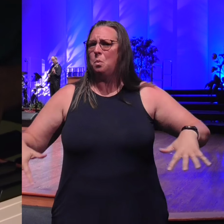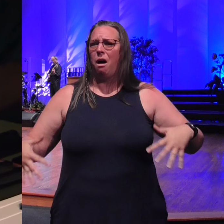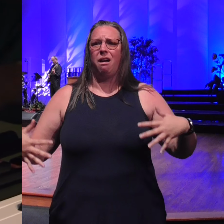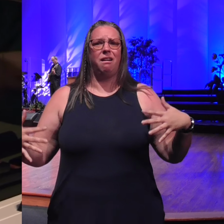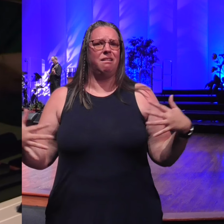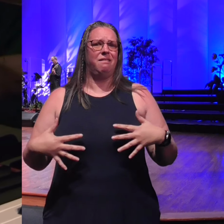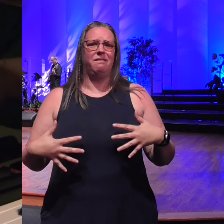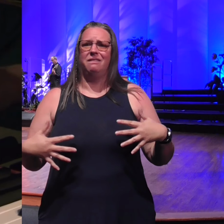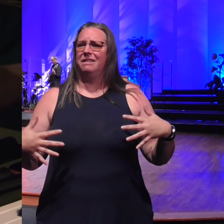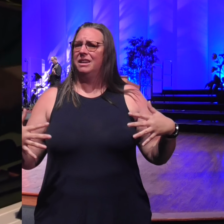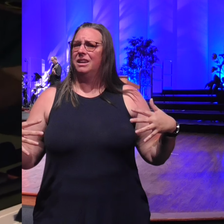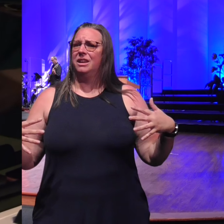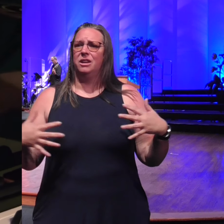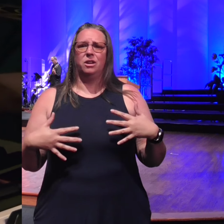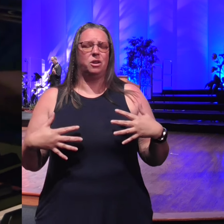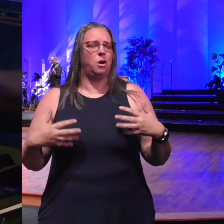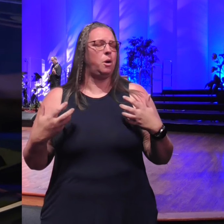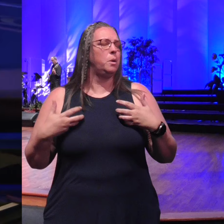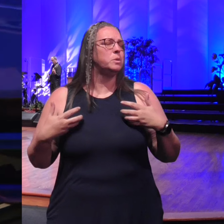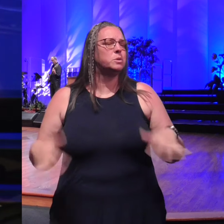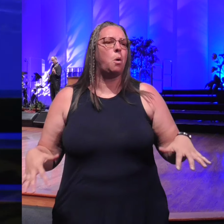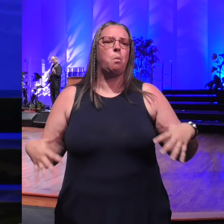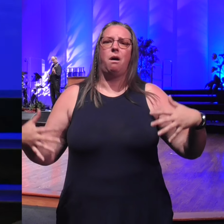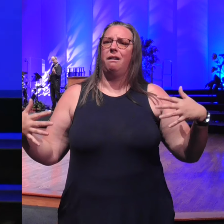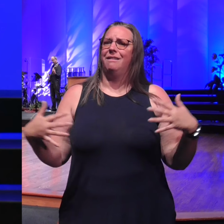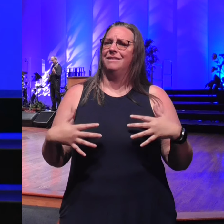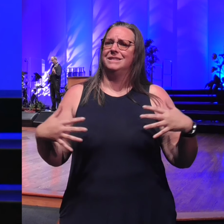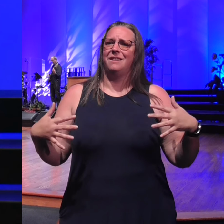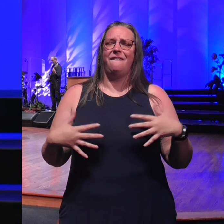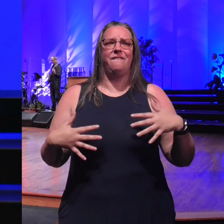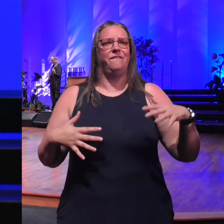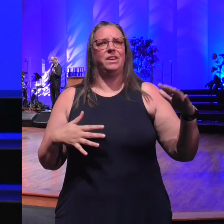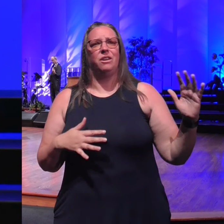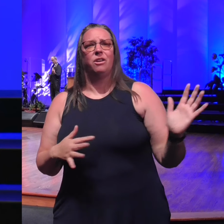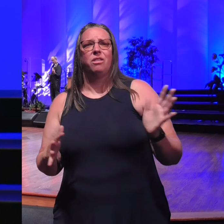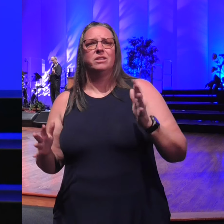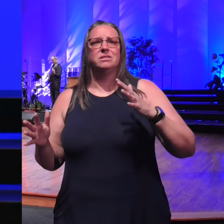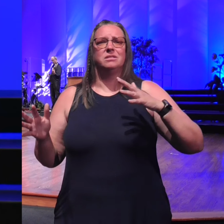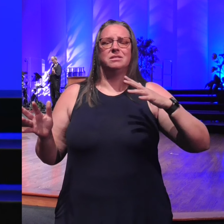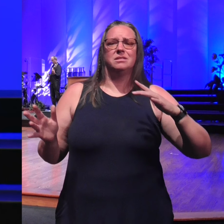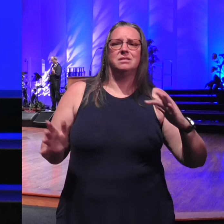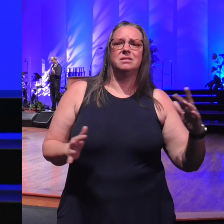storm. I don't want to fear the storm.